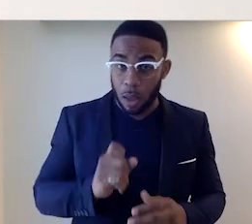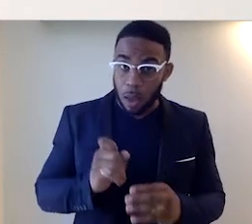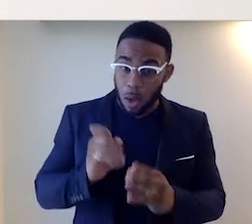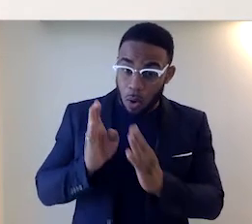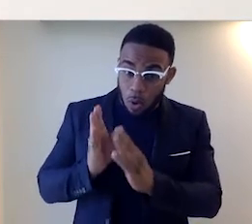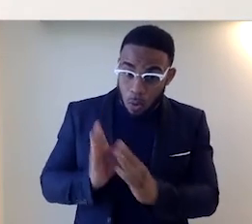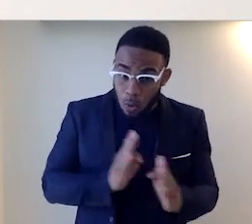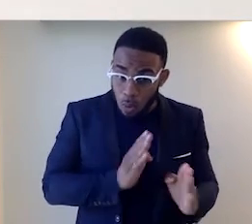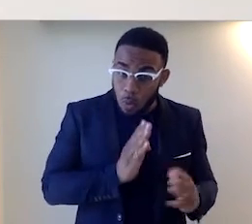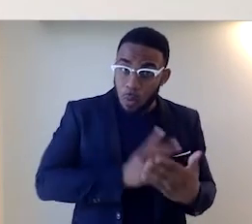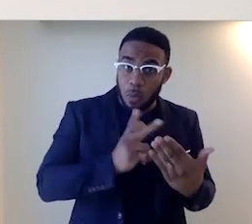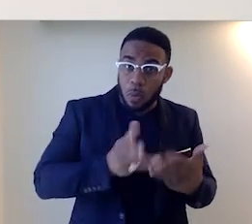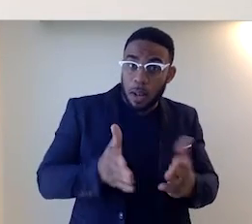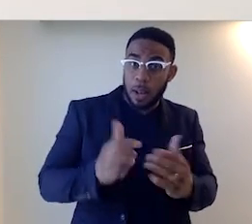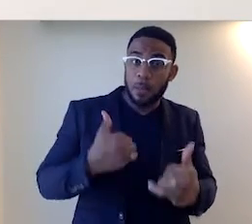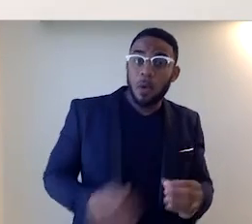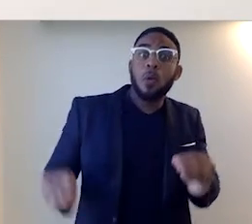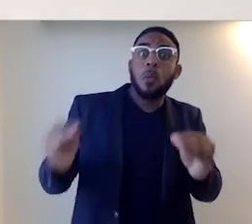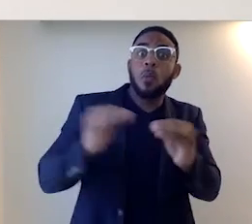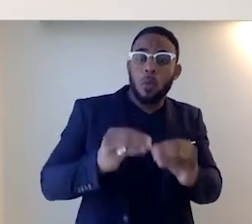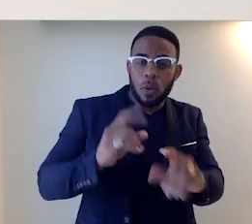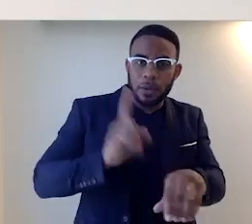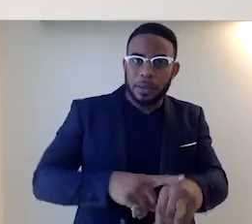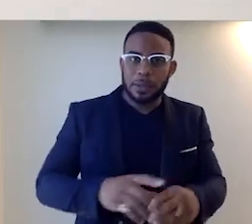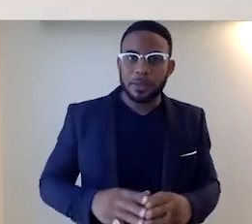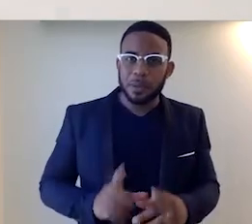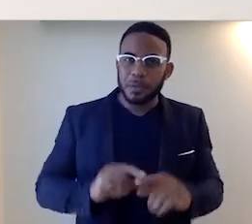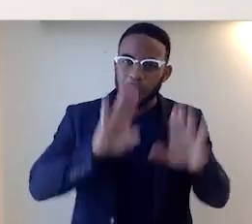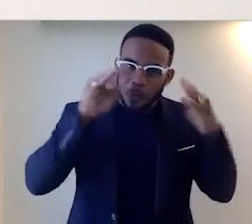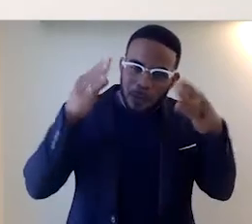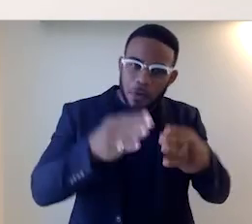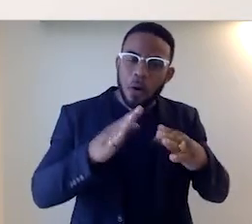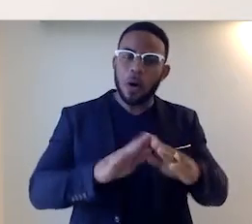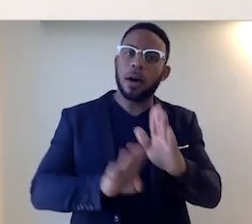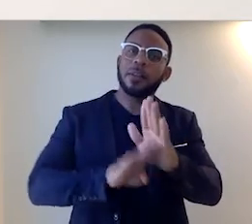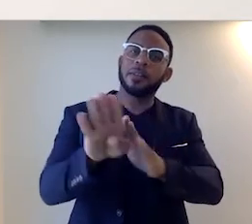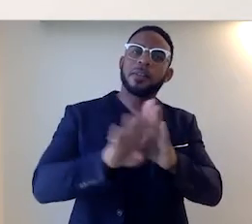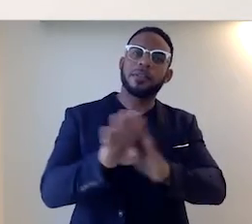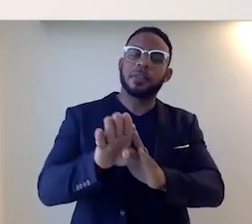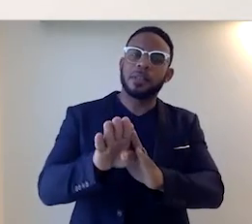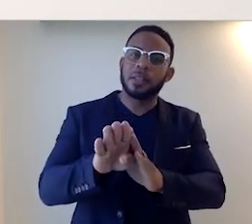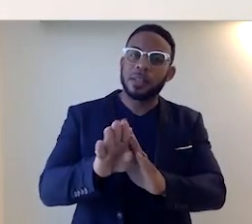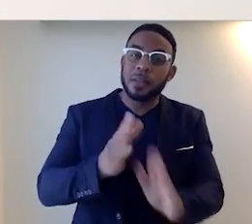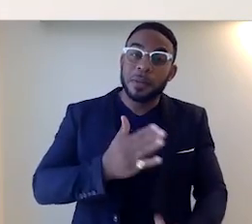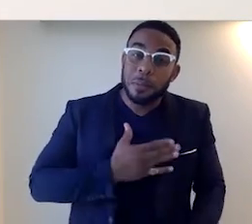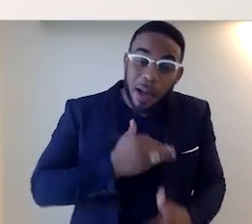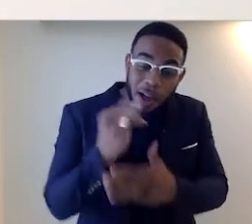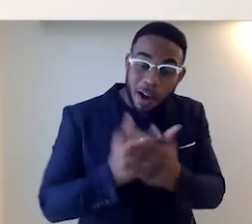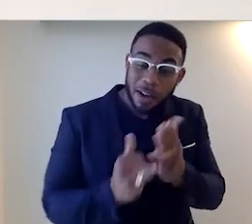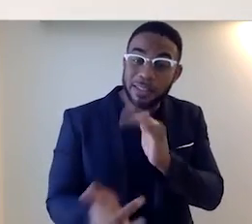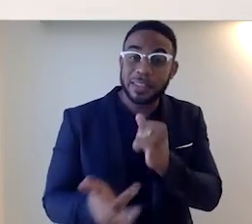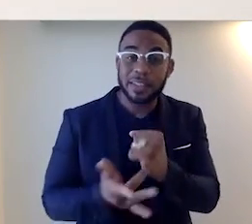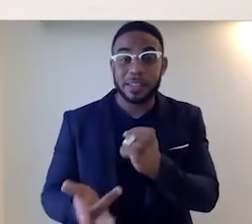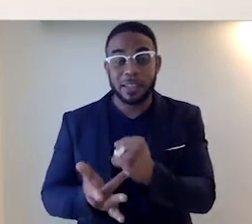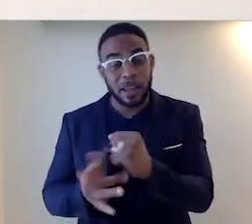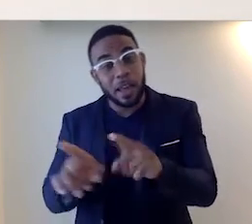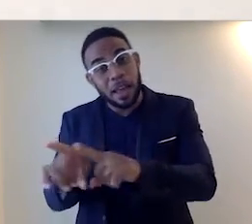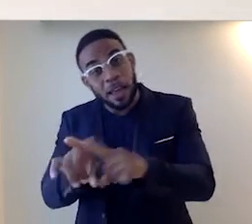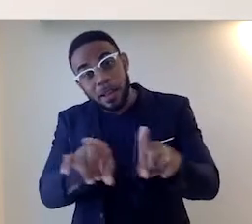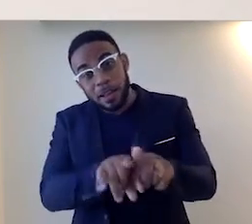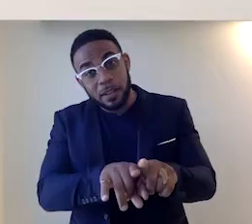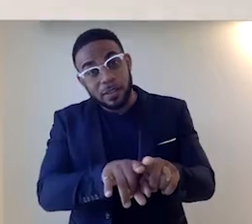programming allotted me more time to focus on developing my artistic techniques